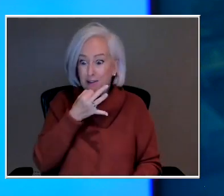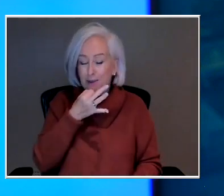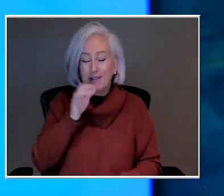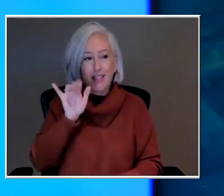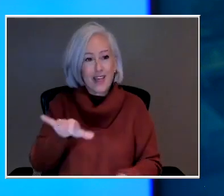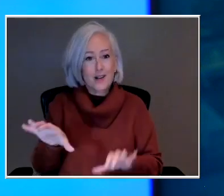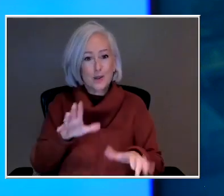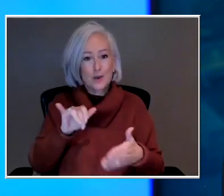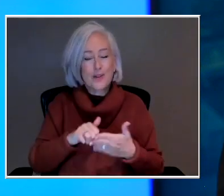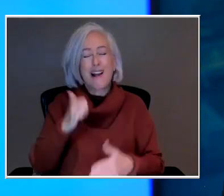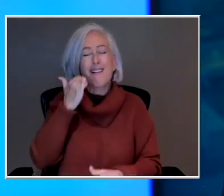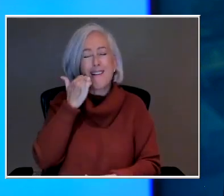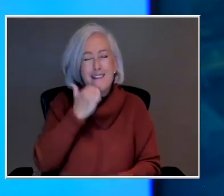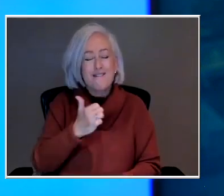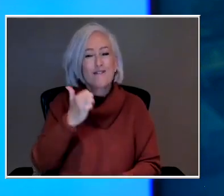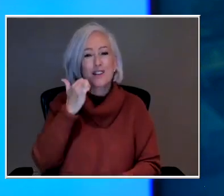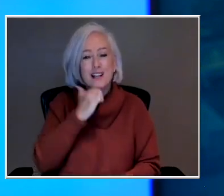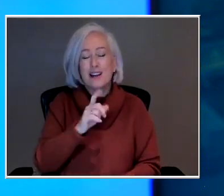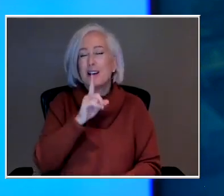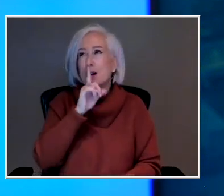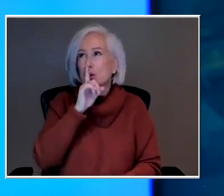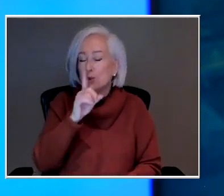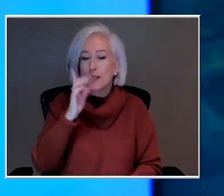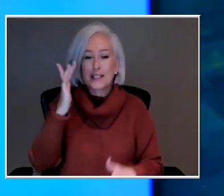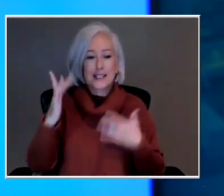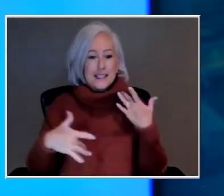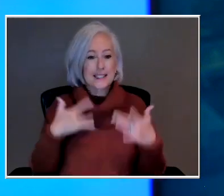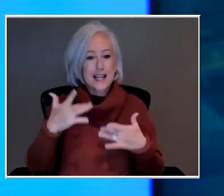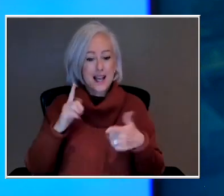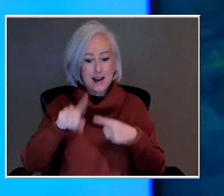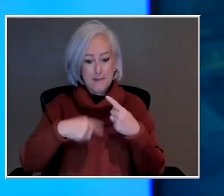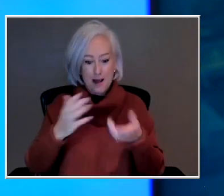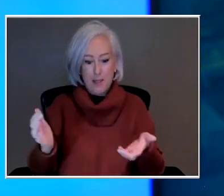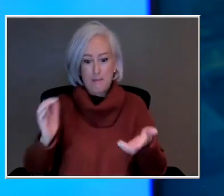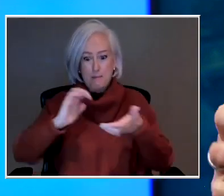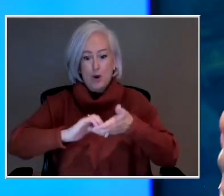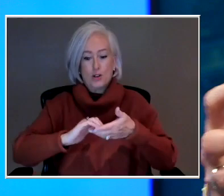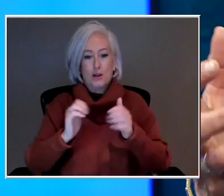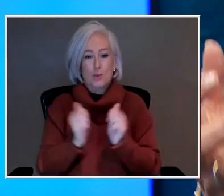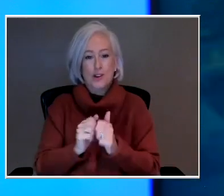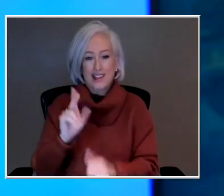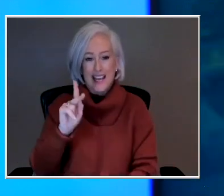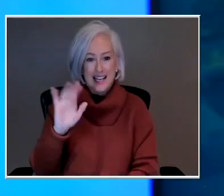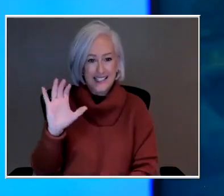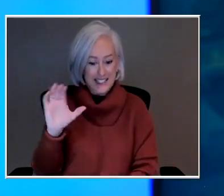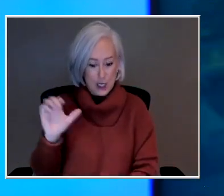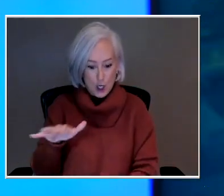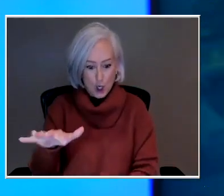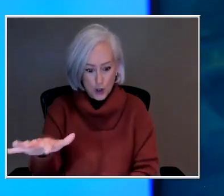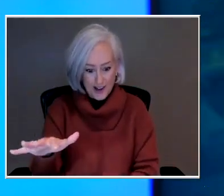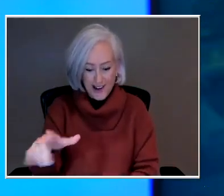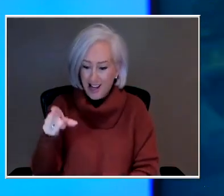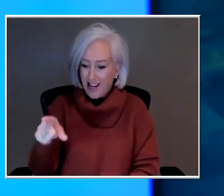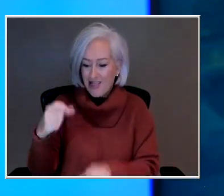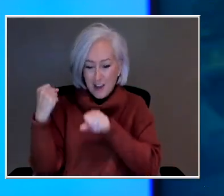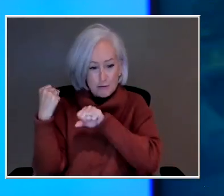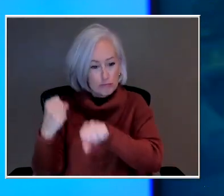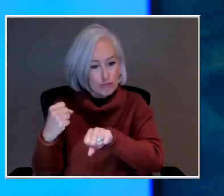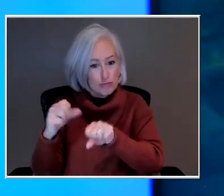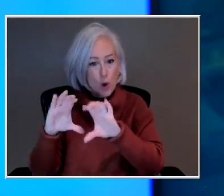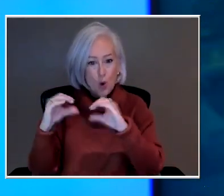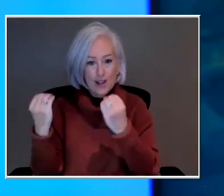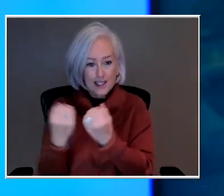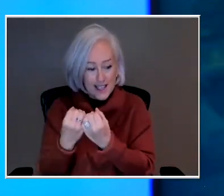this partnership with the KC Current. They're a strong organization coming together with our strong organization. We're going